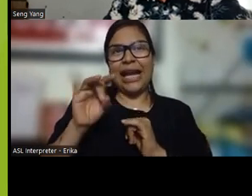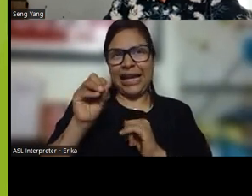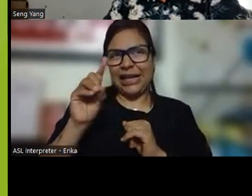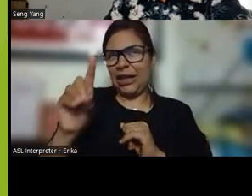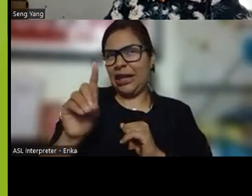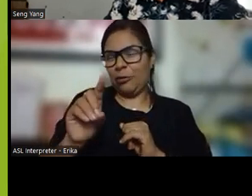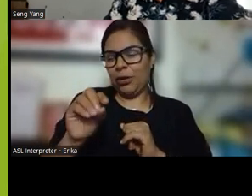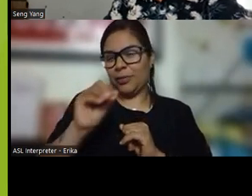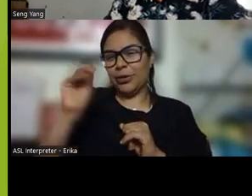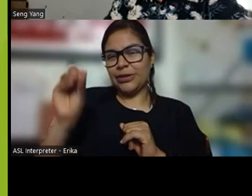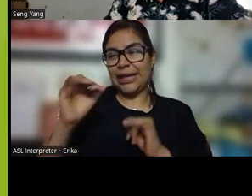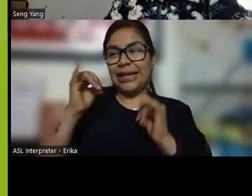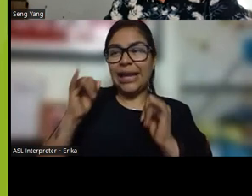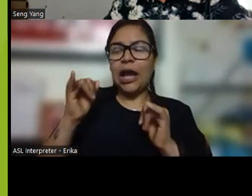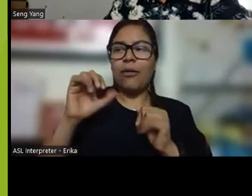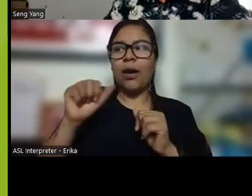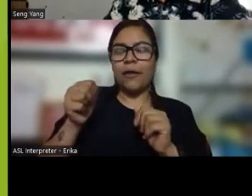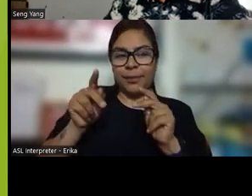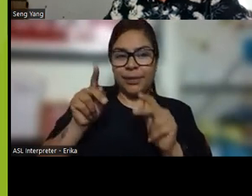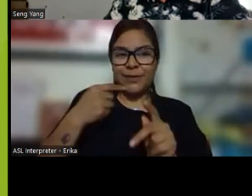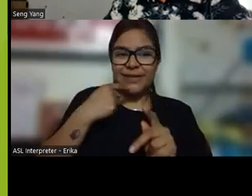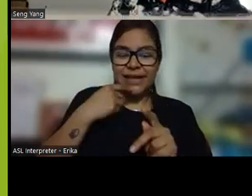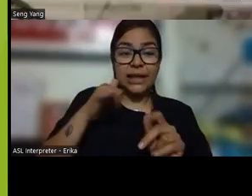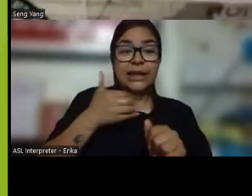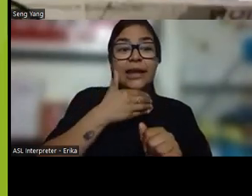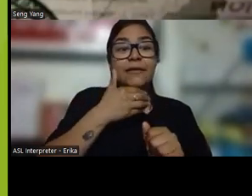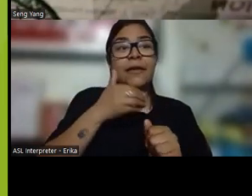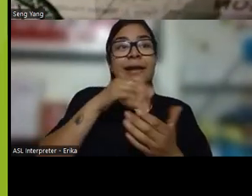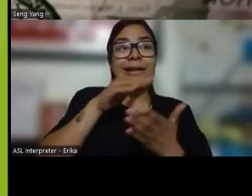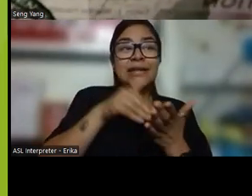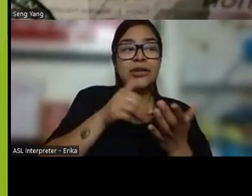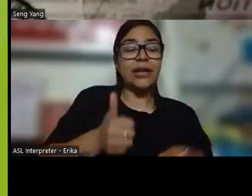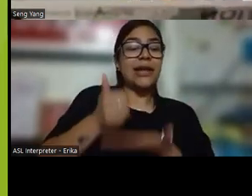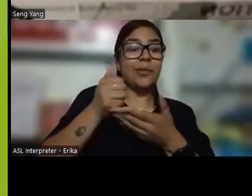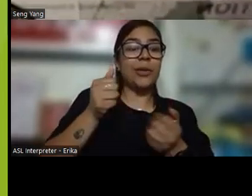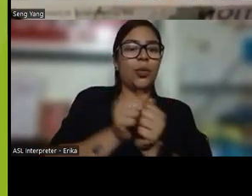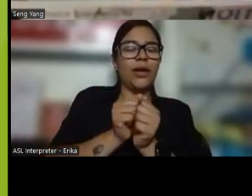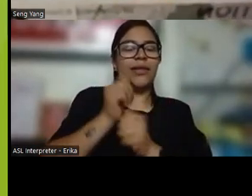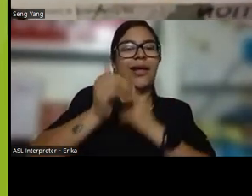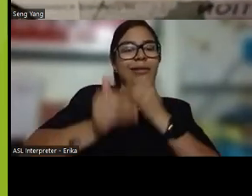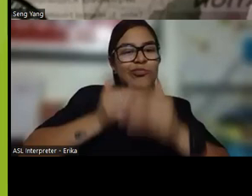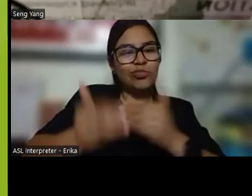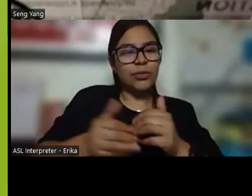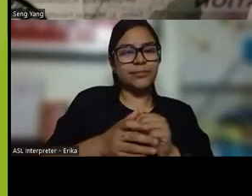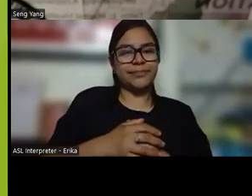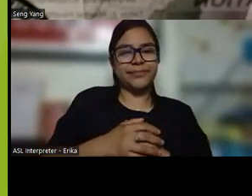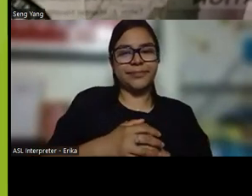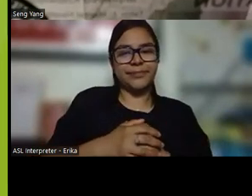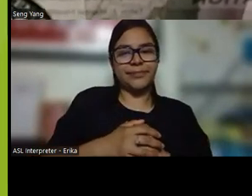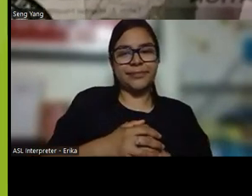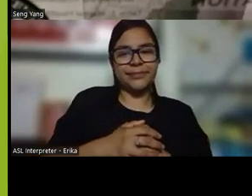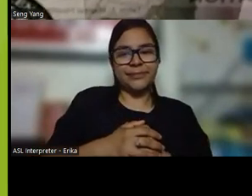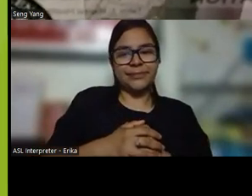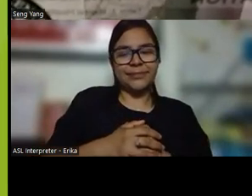my daily problem. That's 81%. And the 70% say that my symptom or